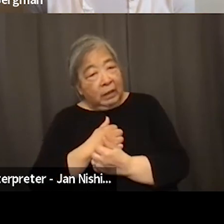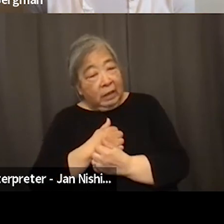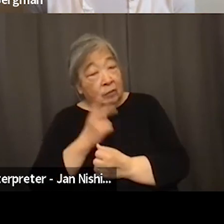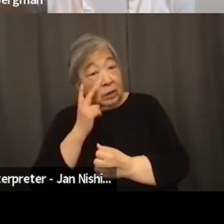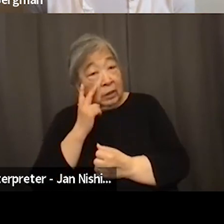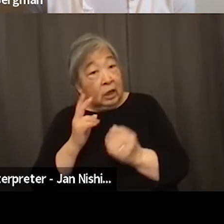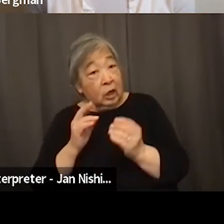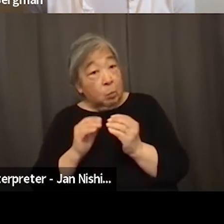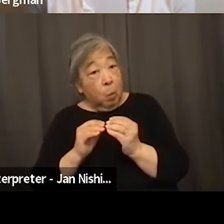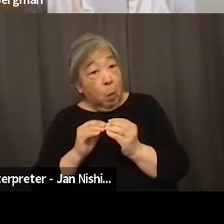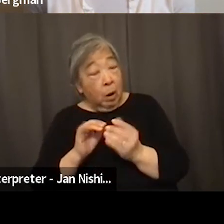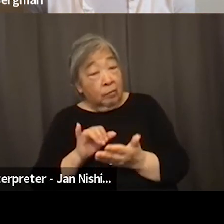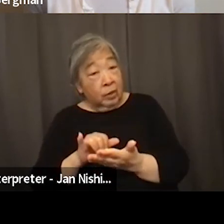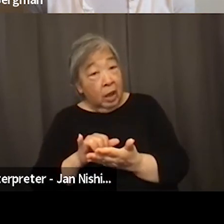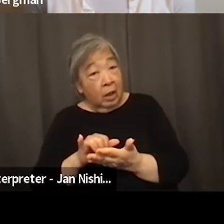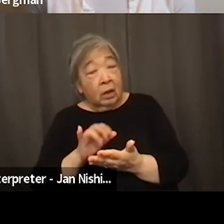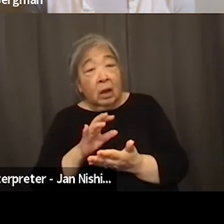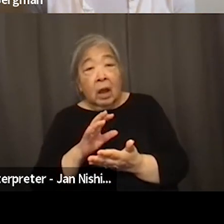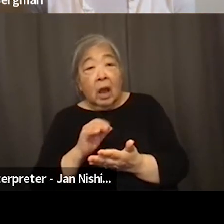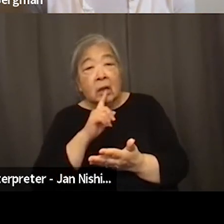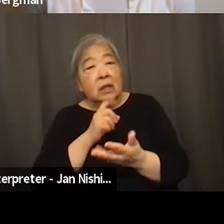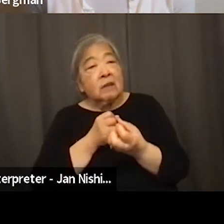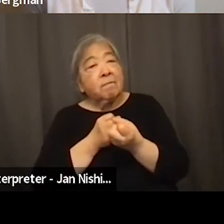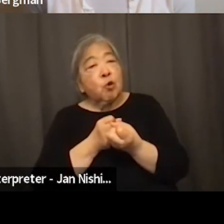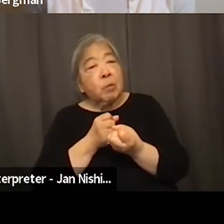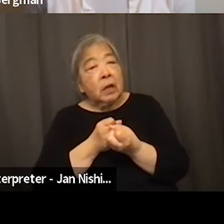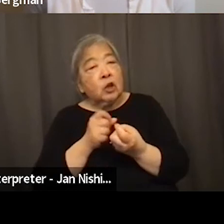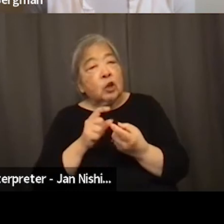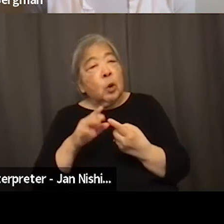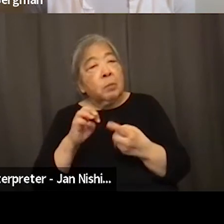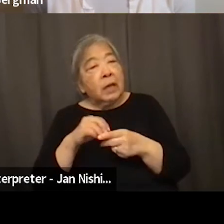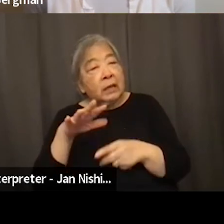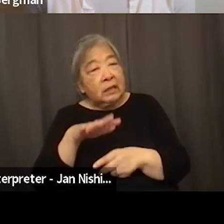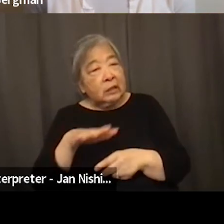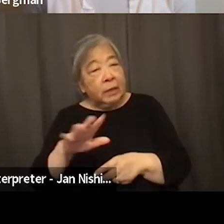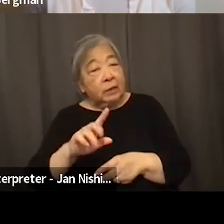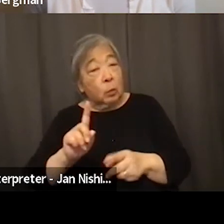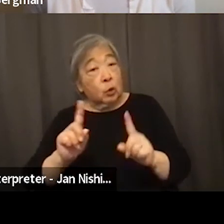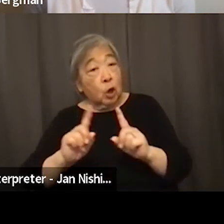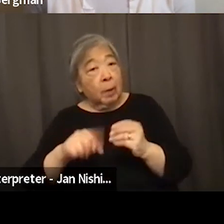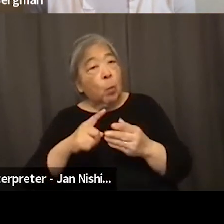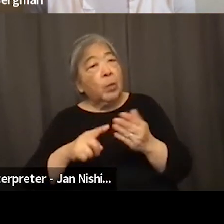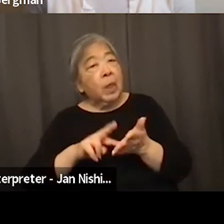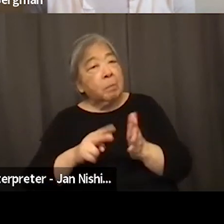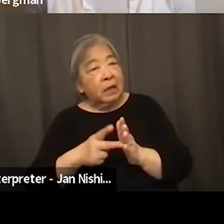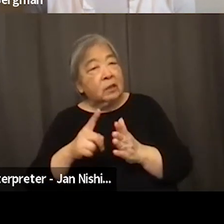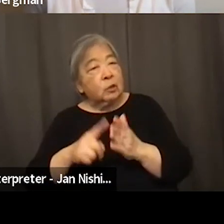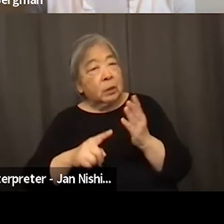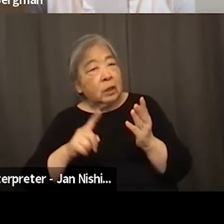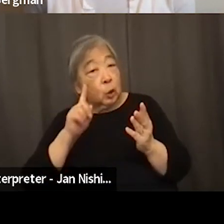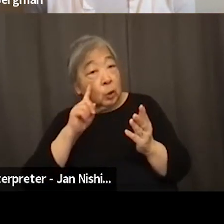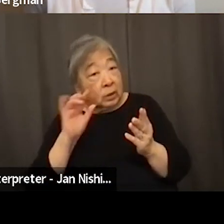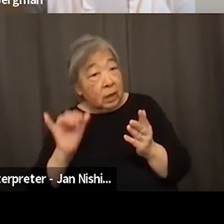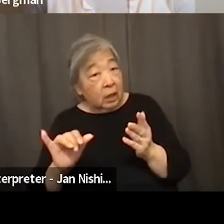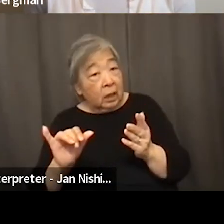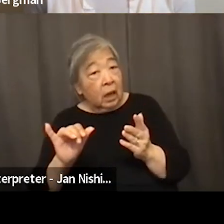more of that. And it's so affirming to be in a space where we are talking about what that means and what that looks like.